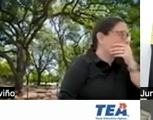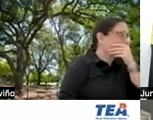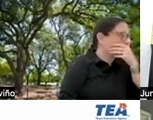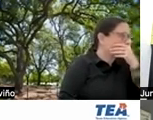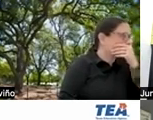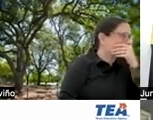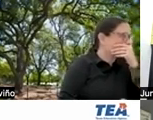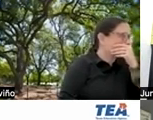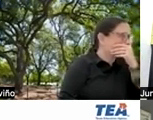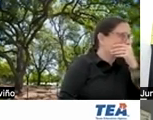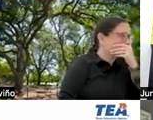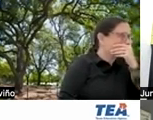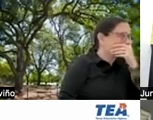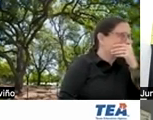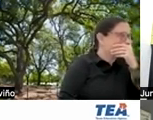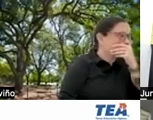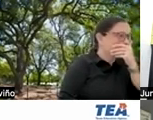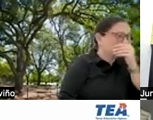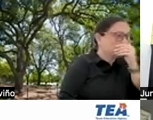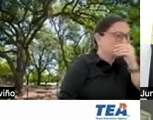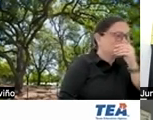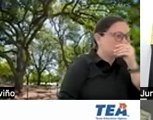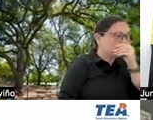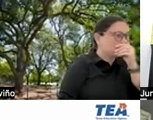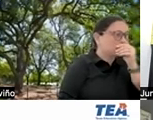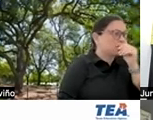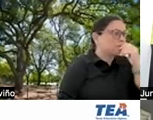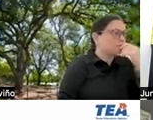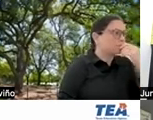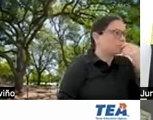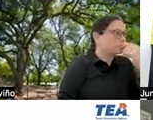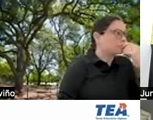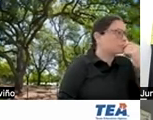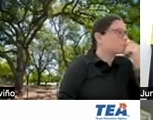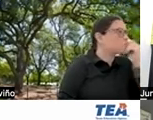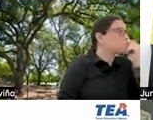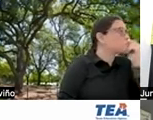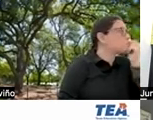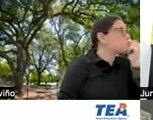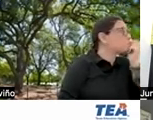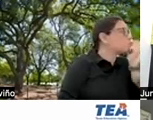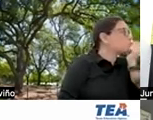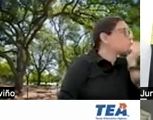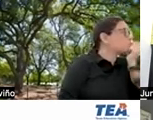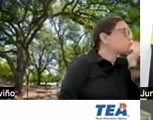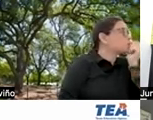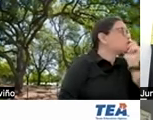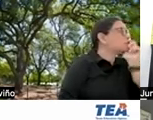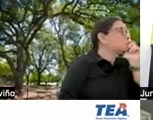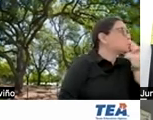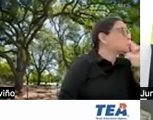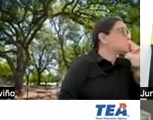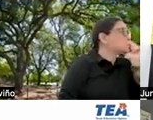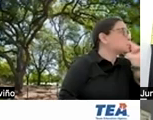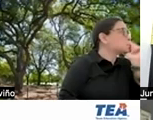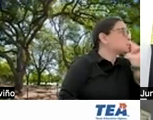because it's been my experience that a big part of serving families and their